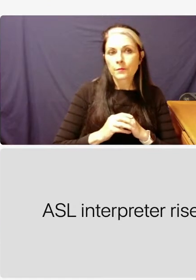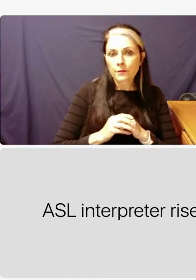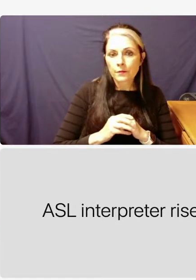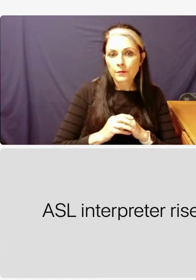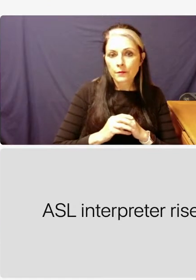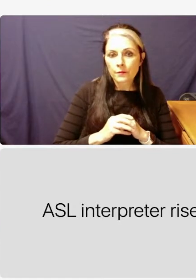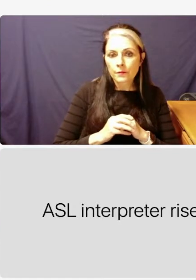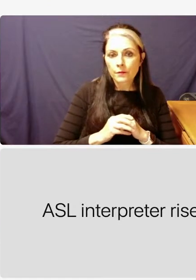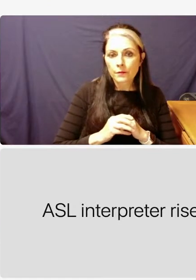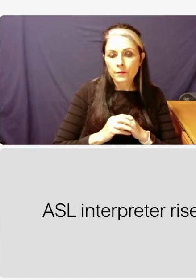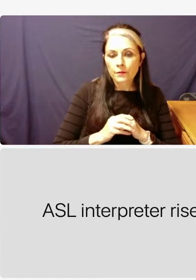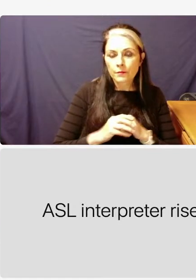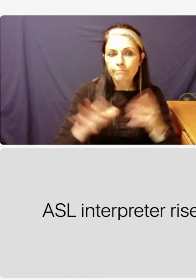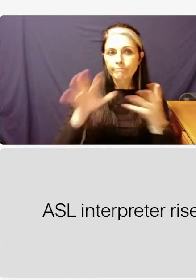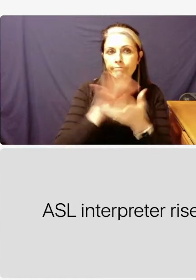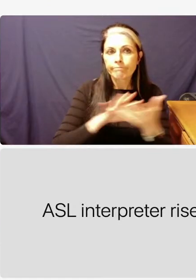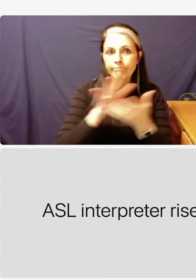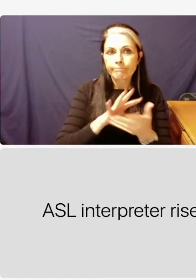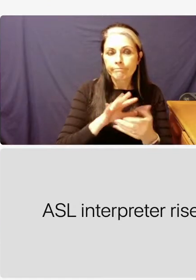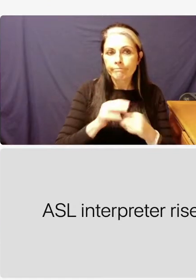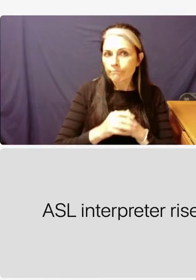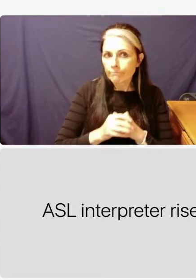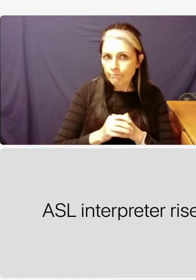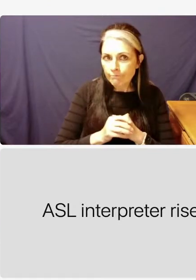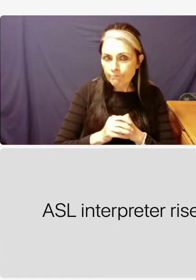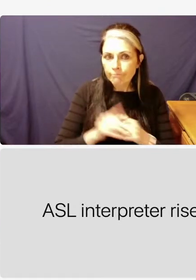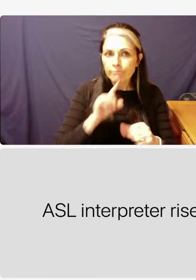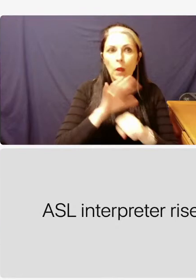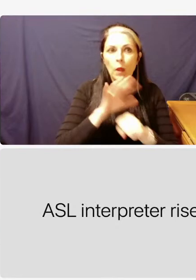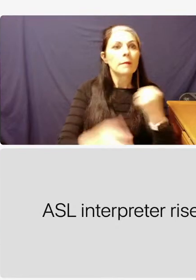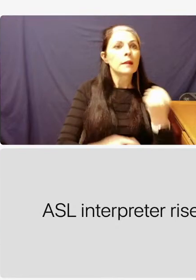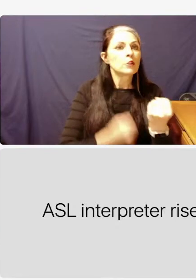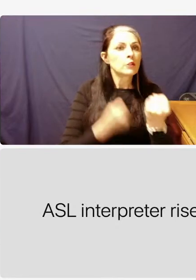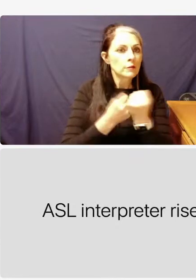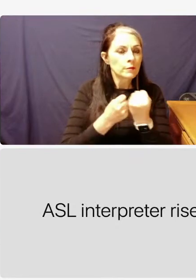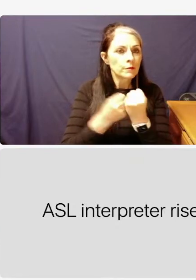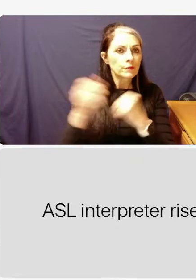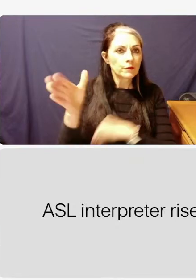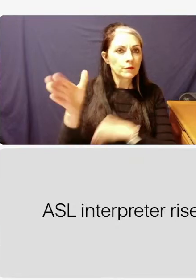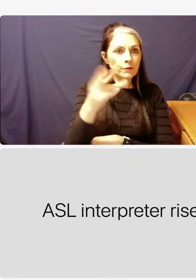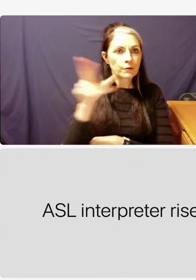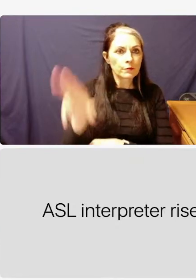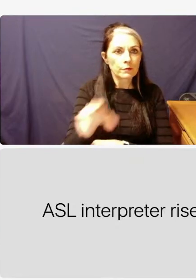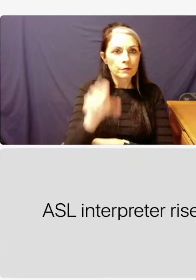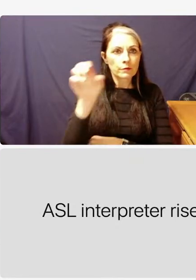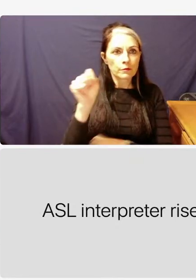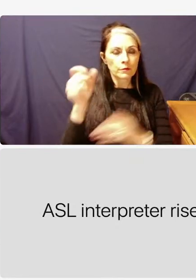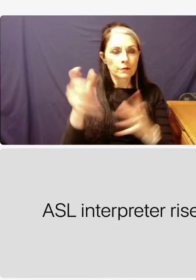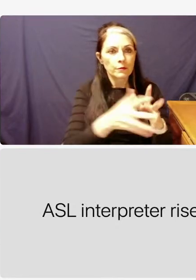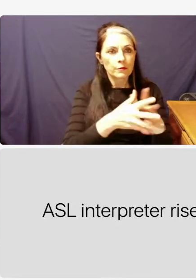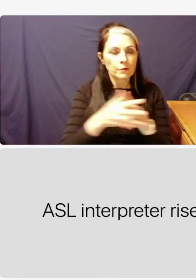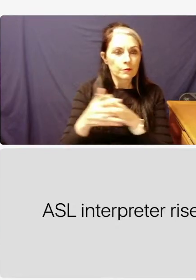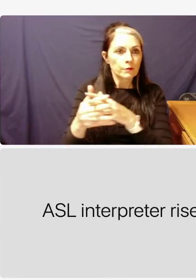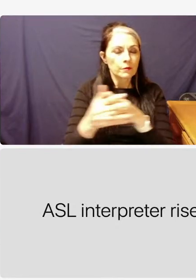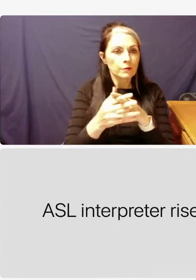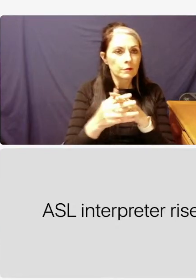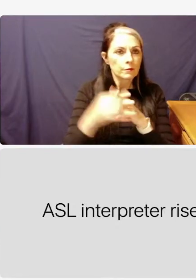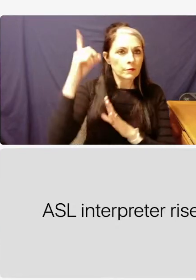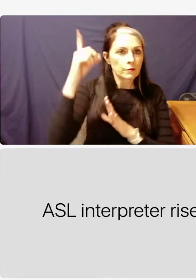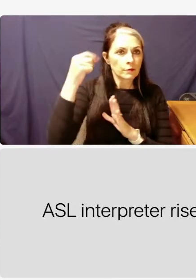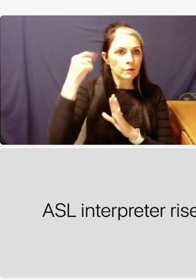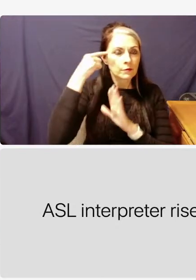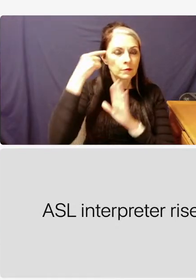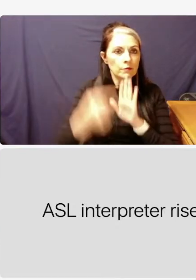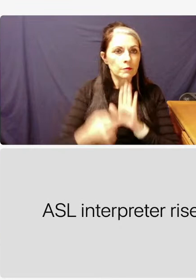i allegiance allegiance to the flag of the united states of america and through the republic for which it stands